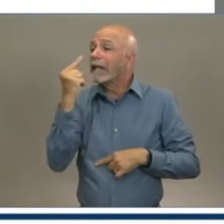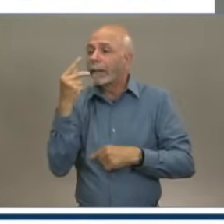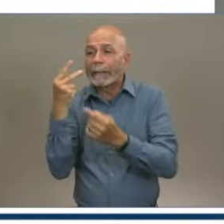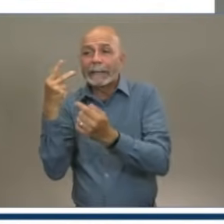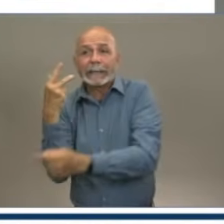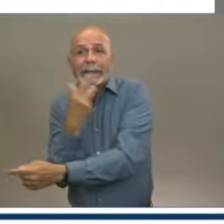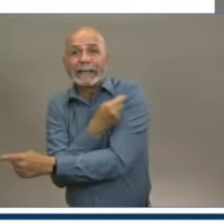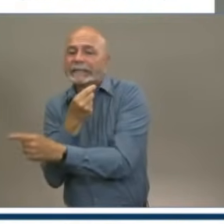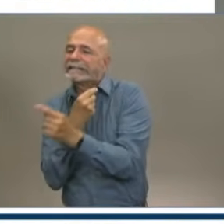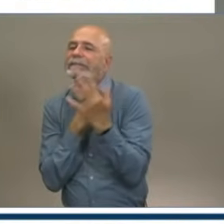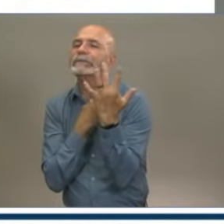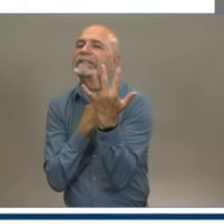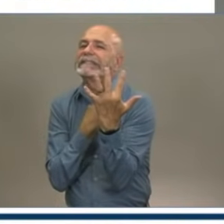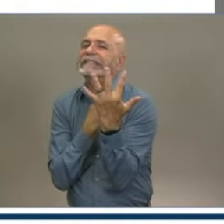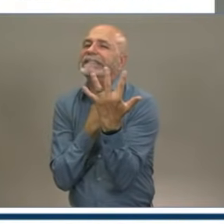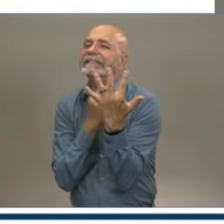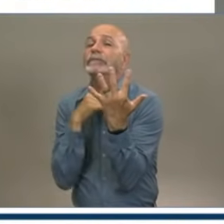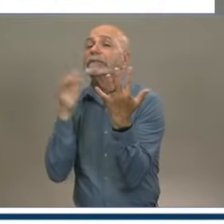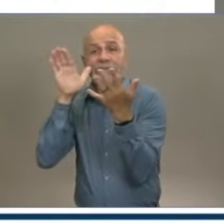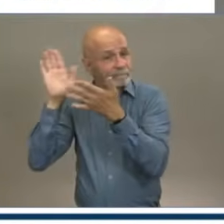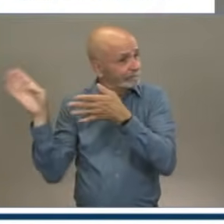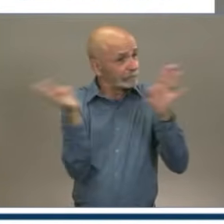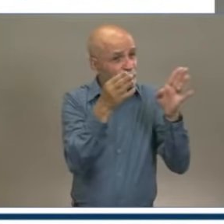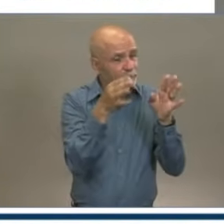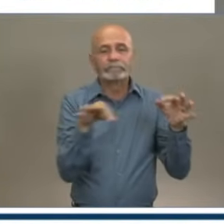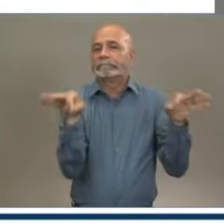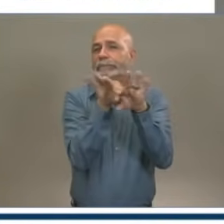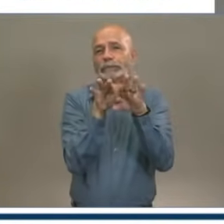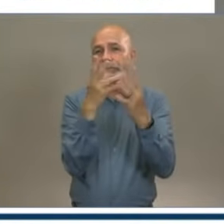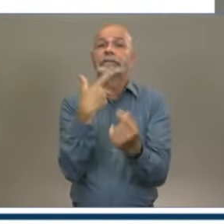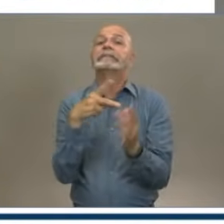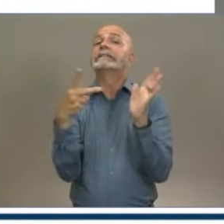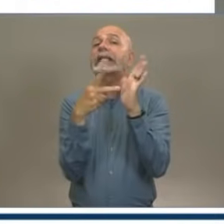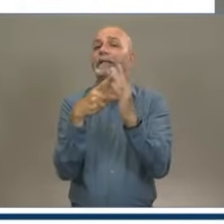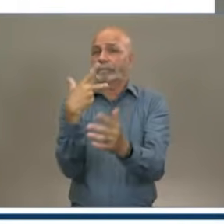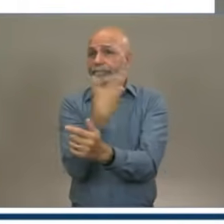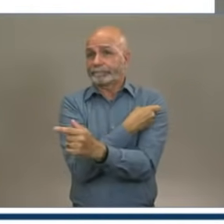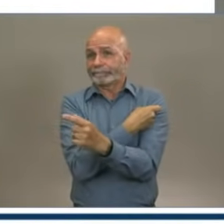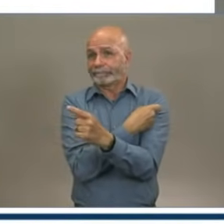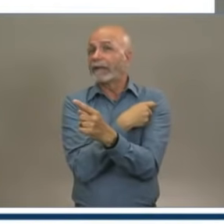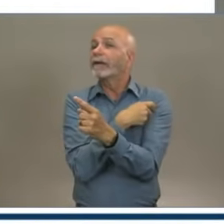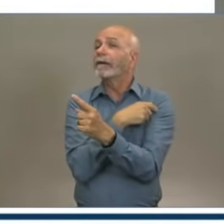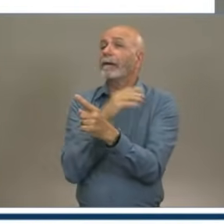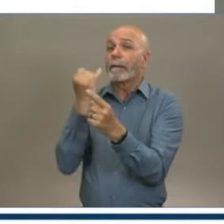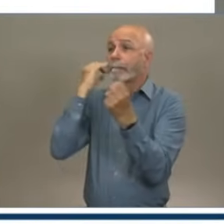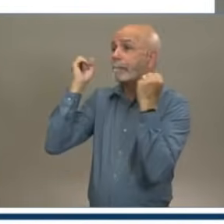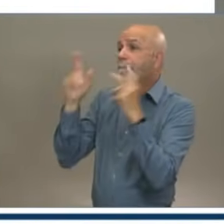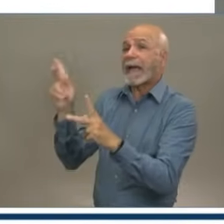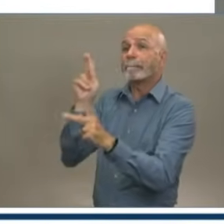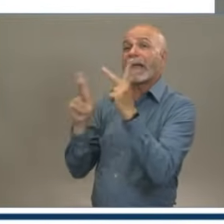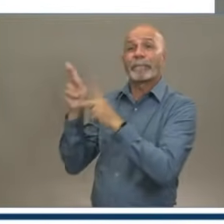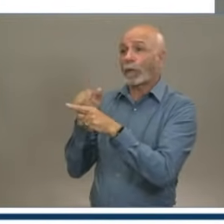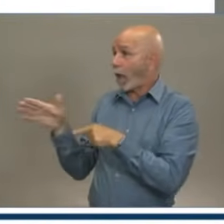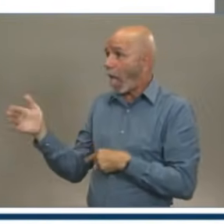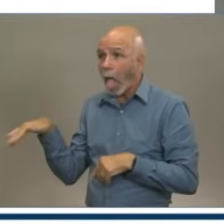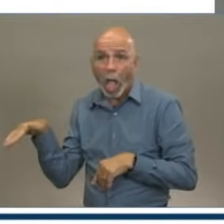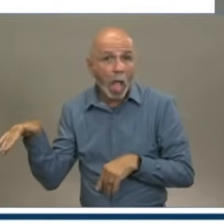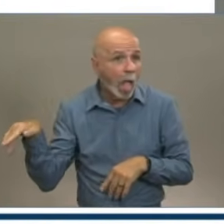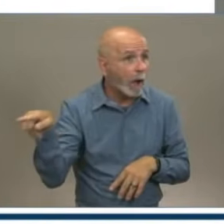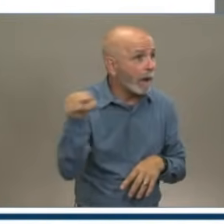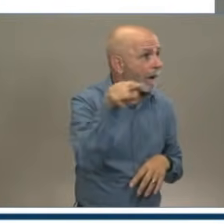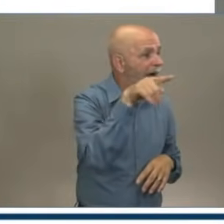we've shifted focus to second doses, we still want as many people as possible to get their first dose and then their